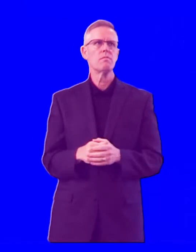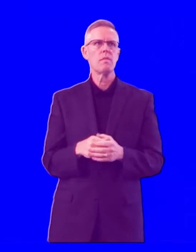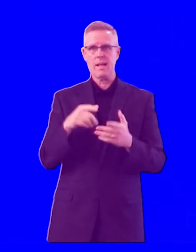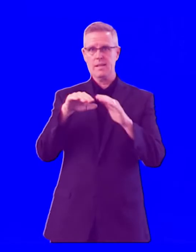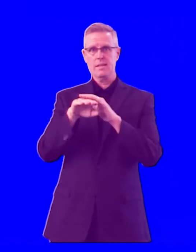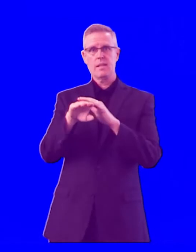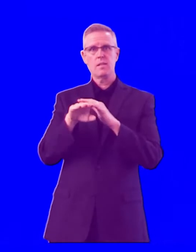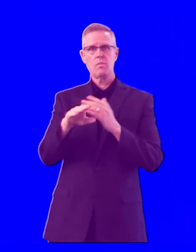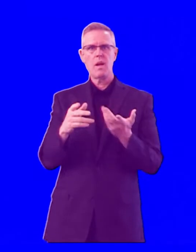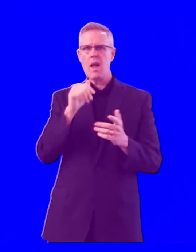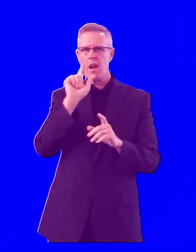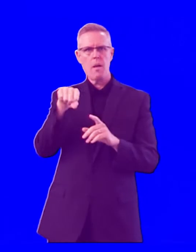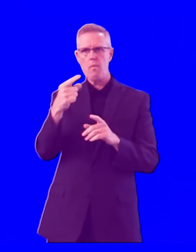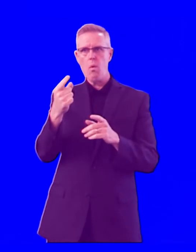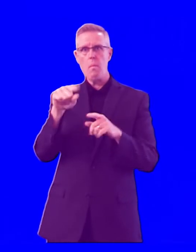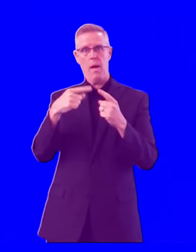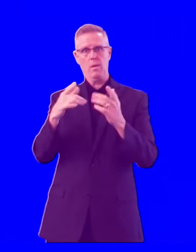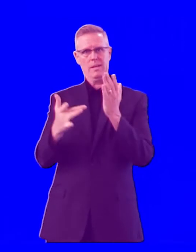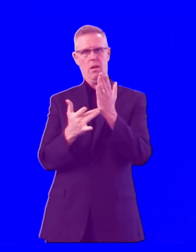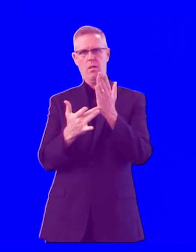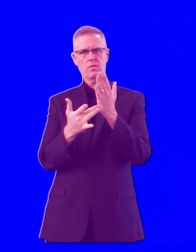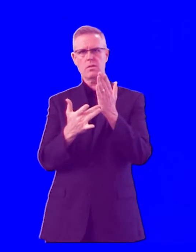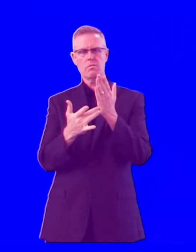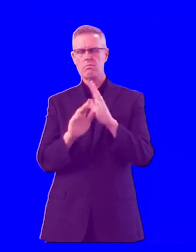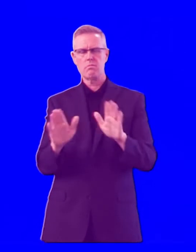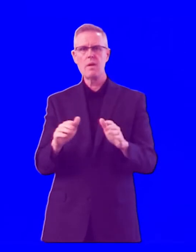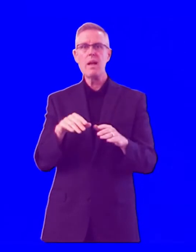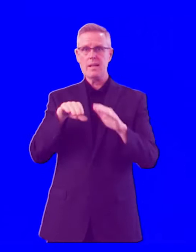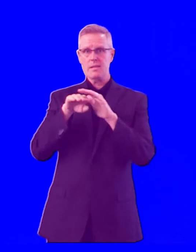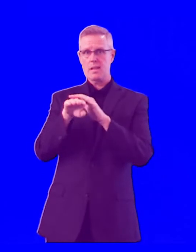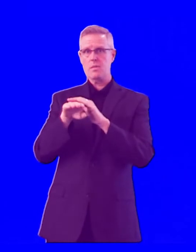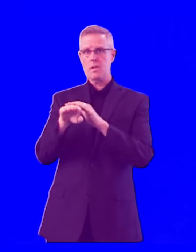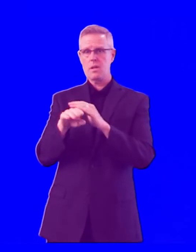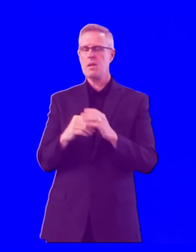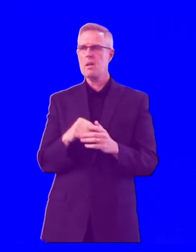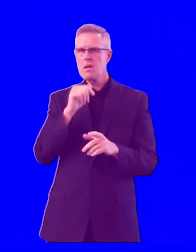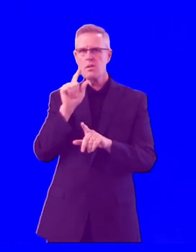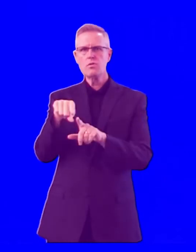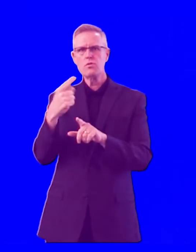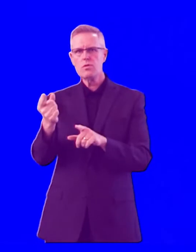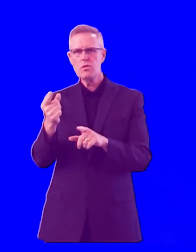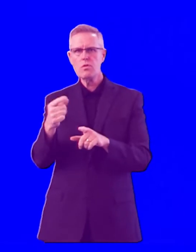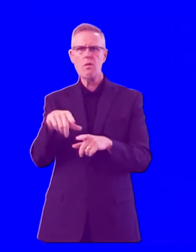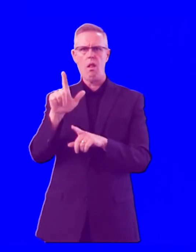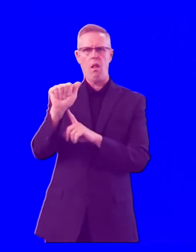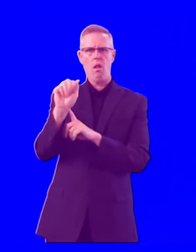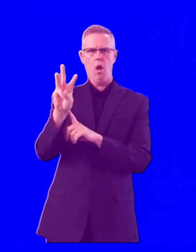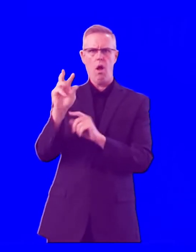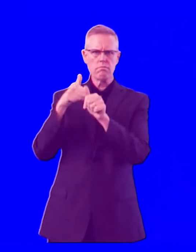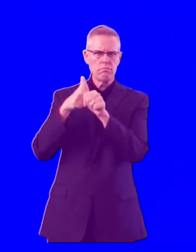that accessibility was not about technology, right? That accessibility was not just about the